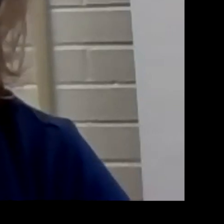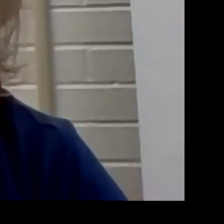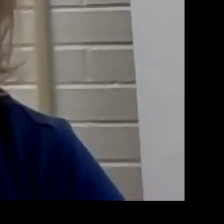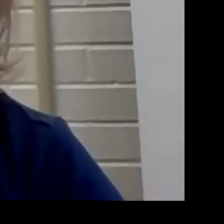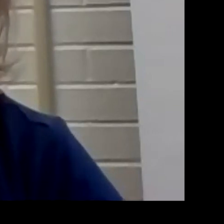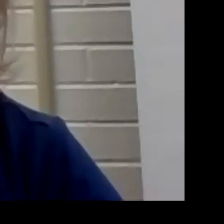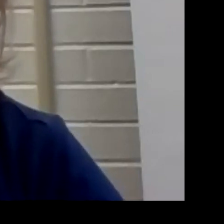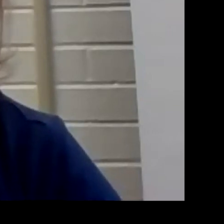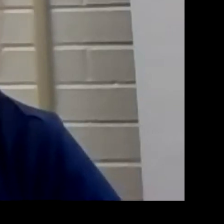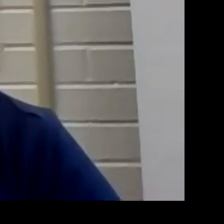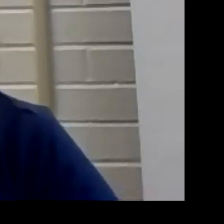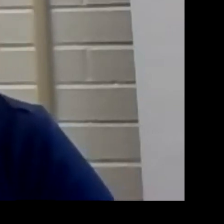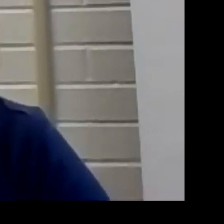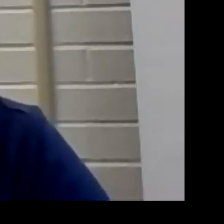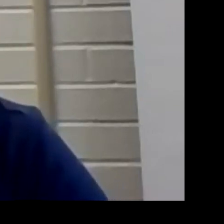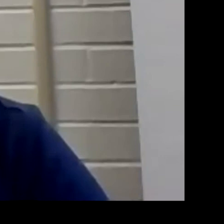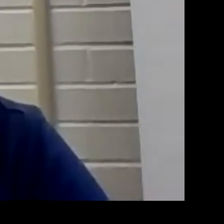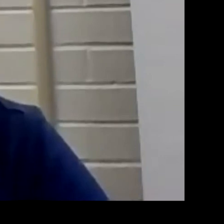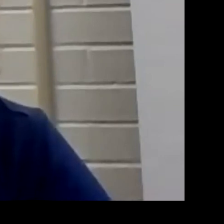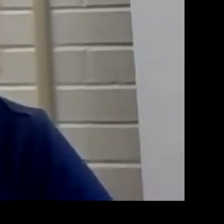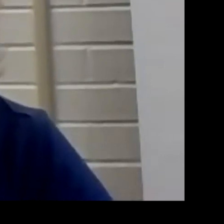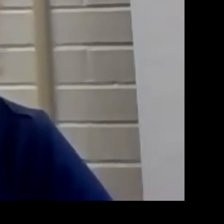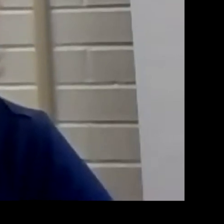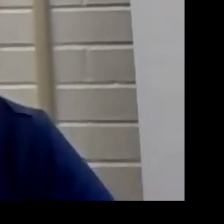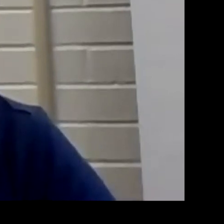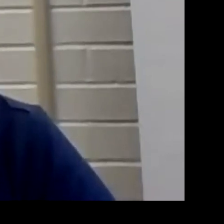notice it, because we absolutely do. We could not run